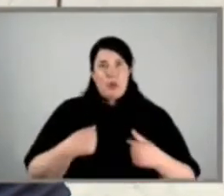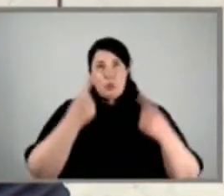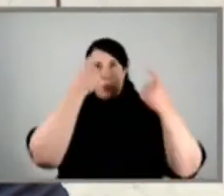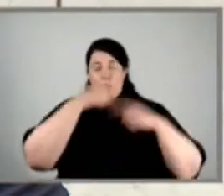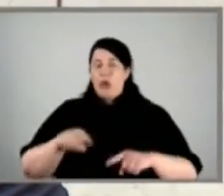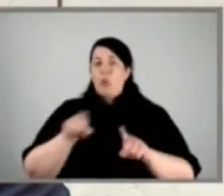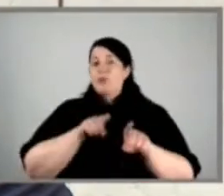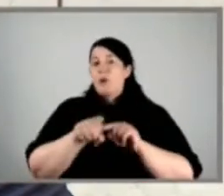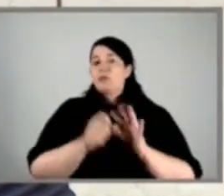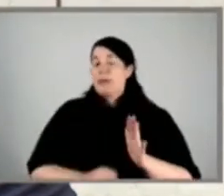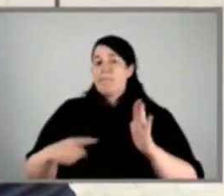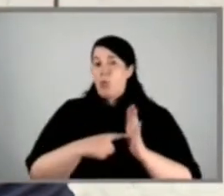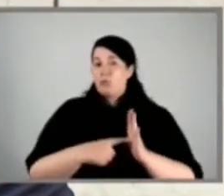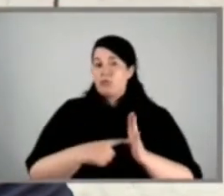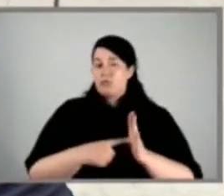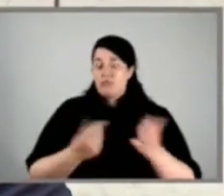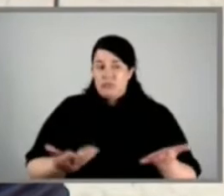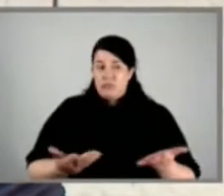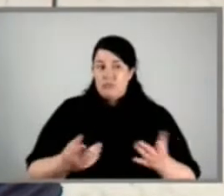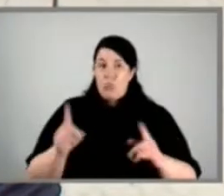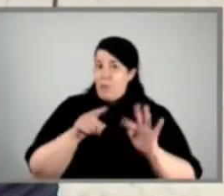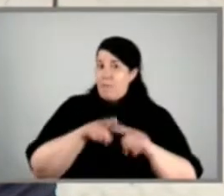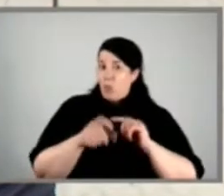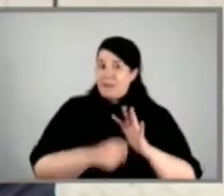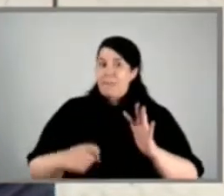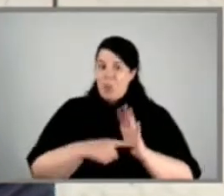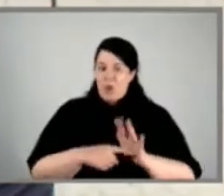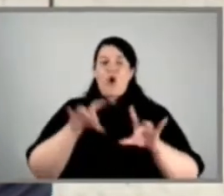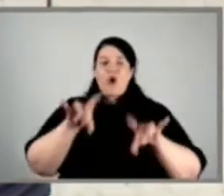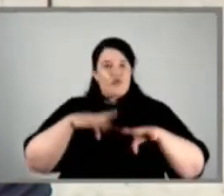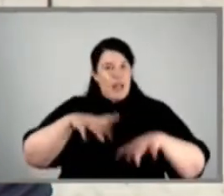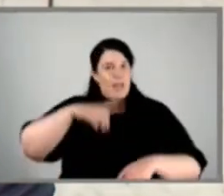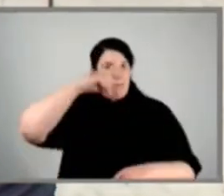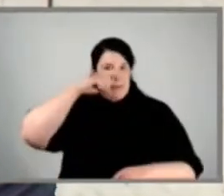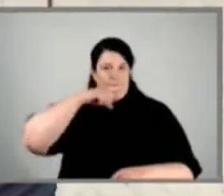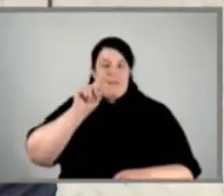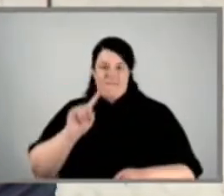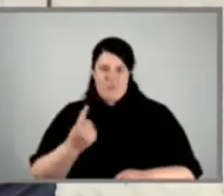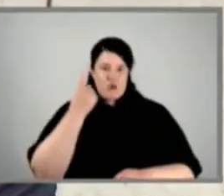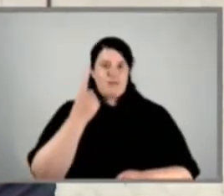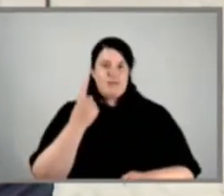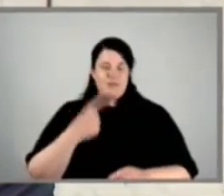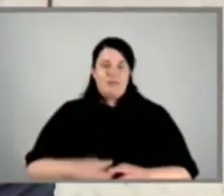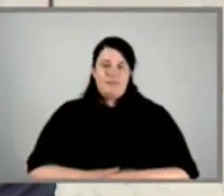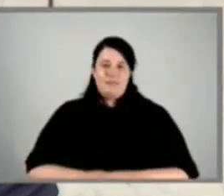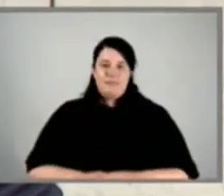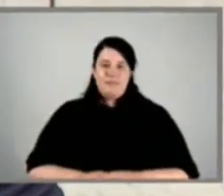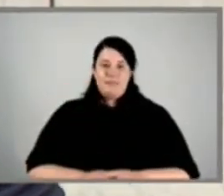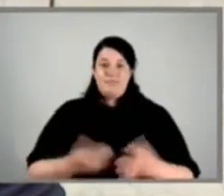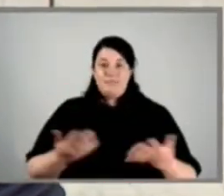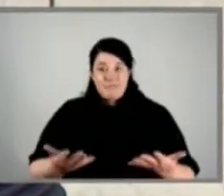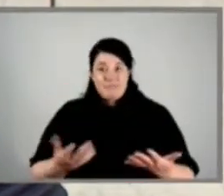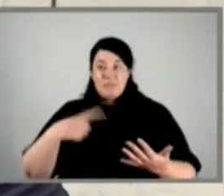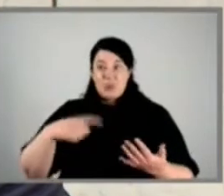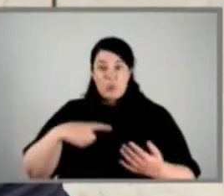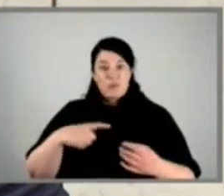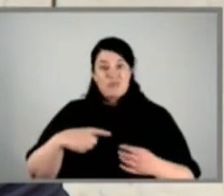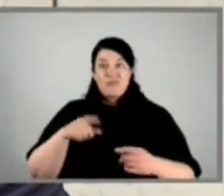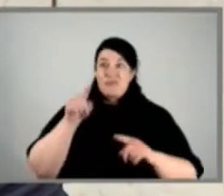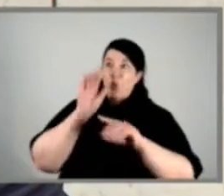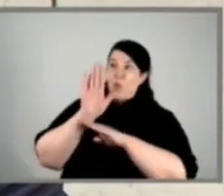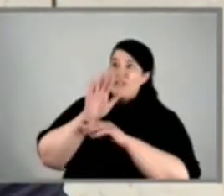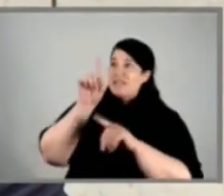must be to look after Australian citizens and residents first. Now, because of the deteriorating situation in other